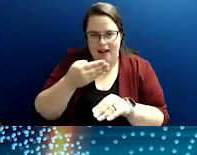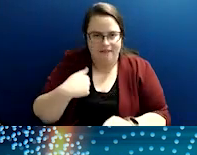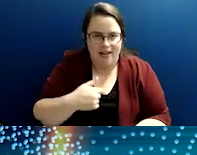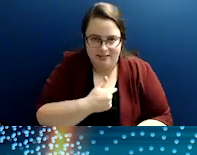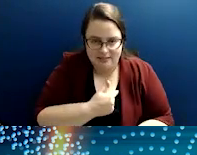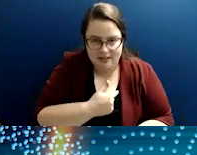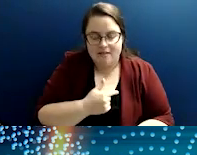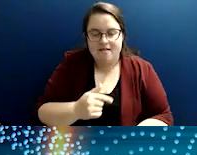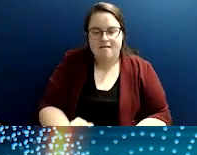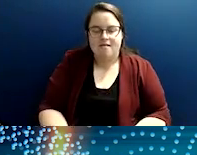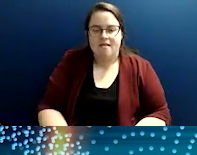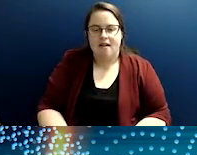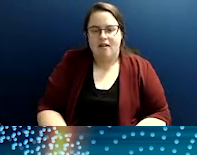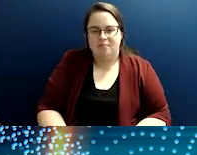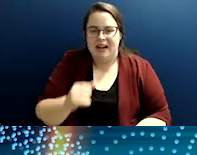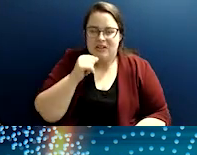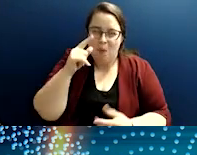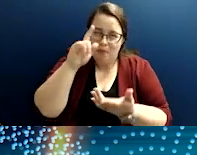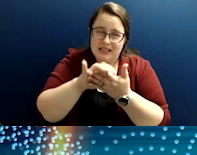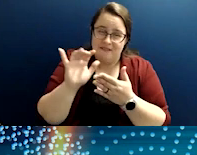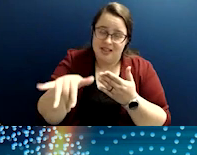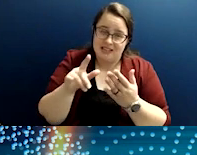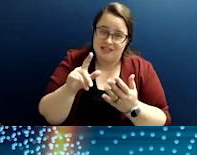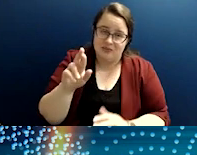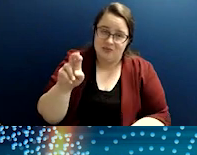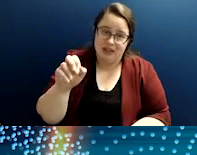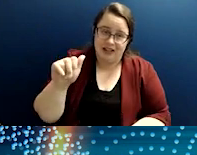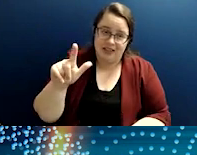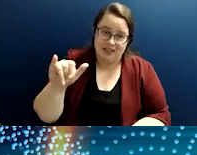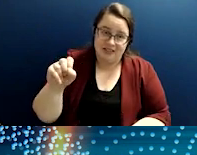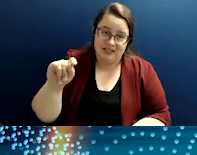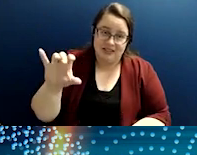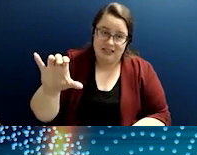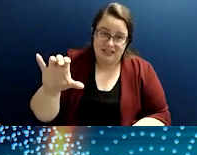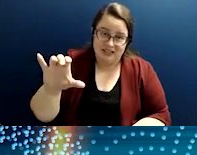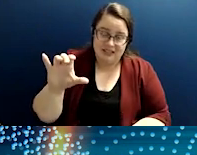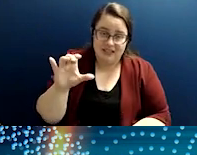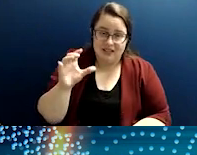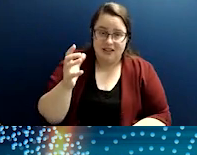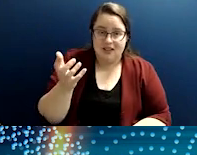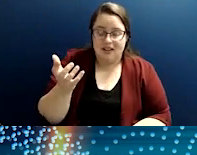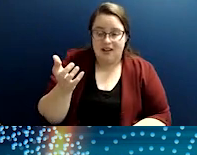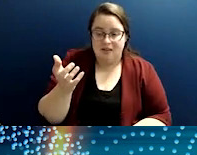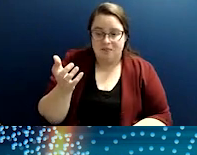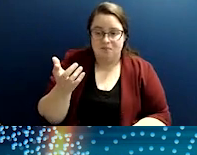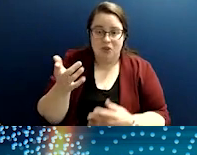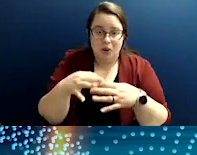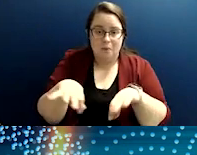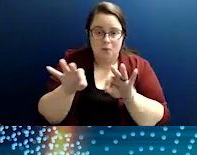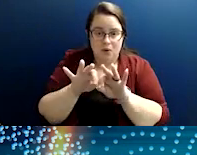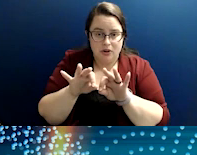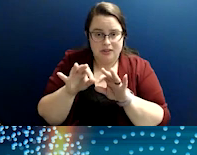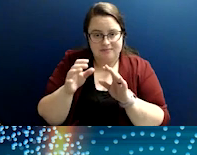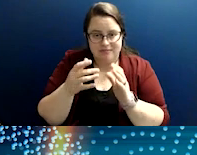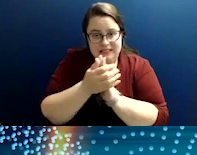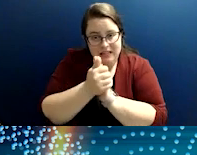I don't believe that is realistic going forward. And again, what we're talking about is that these are important skills to have. Using this technology